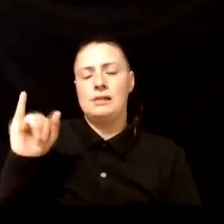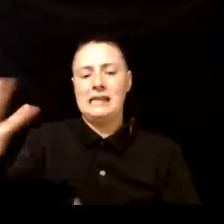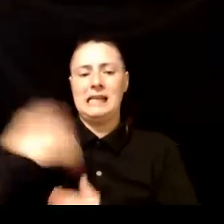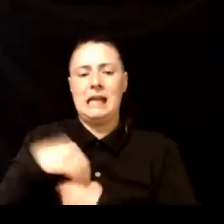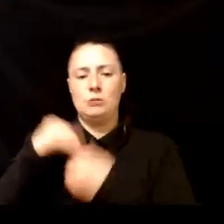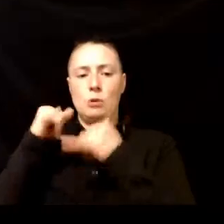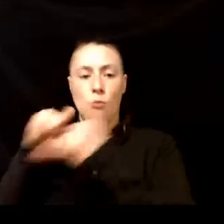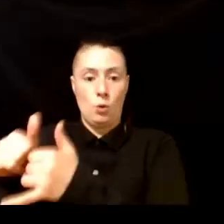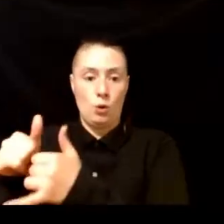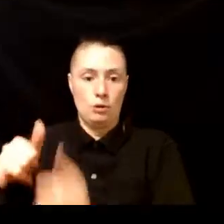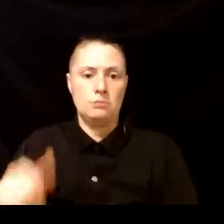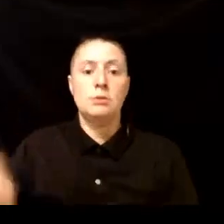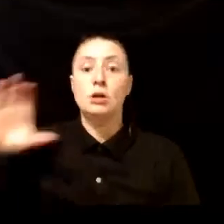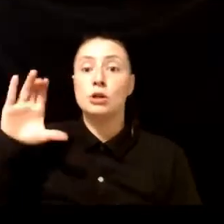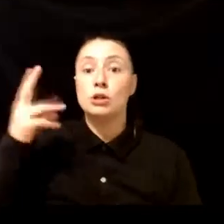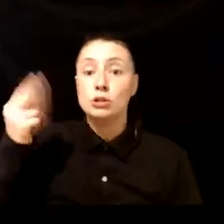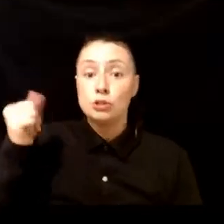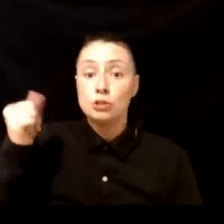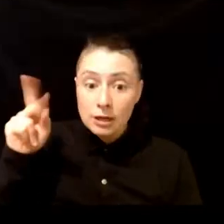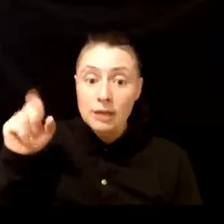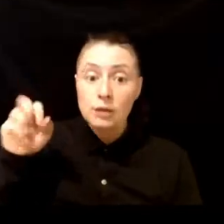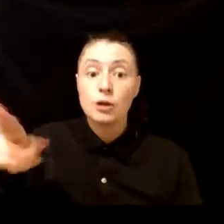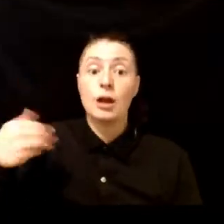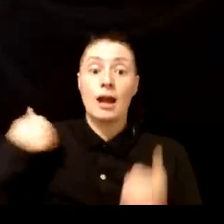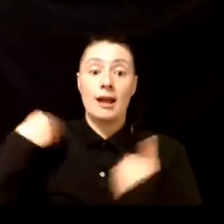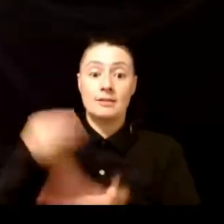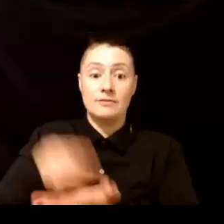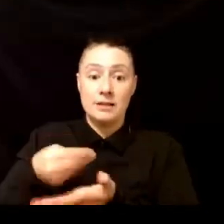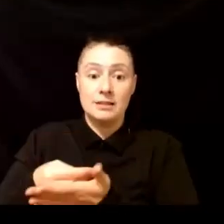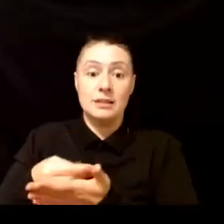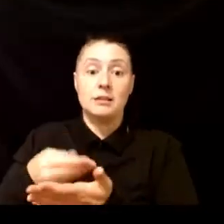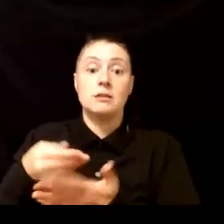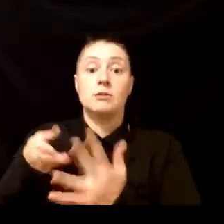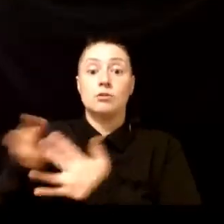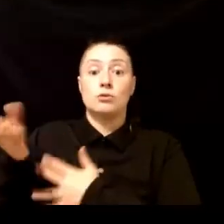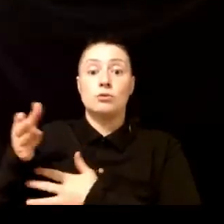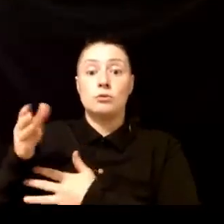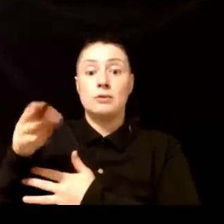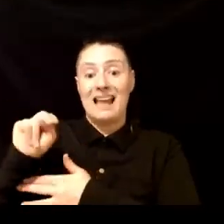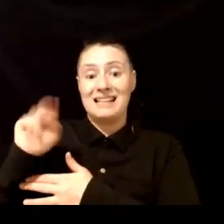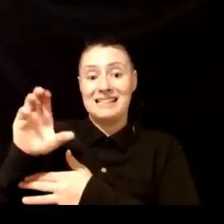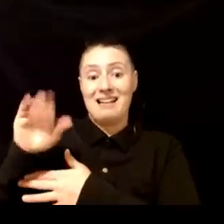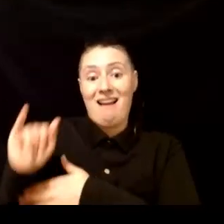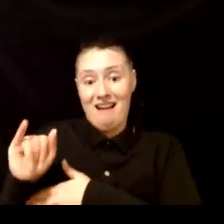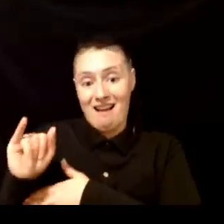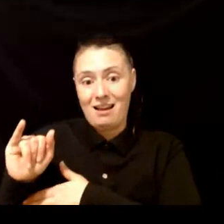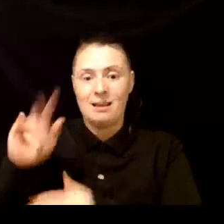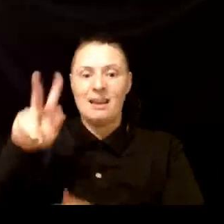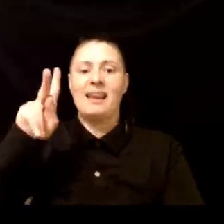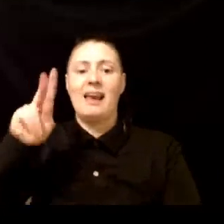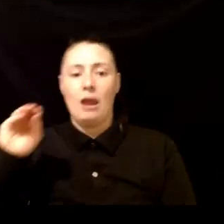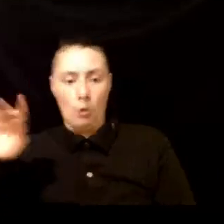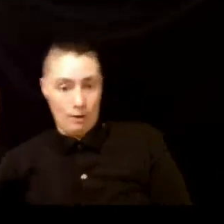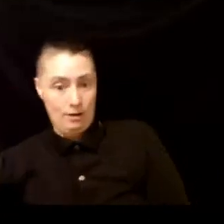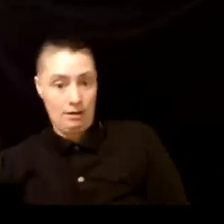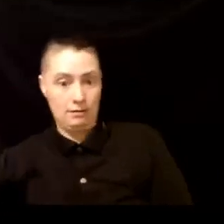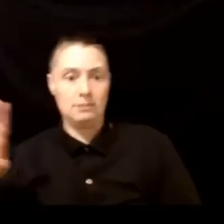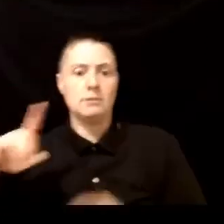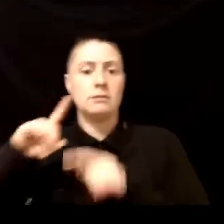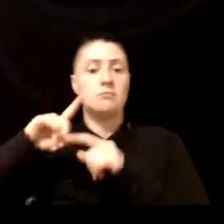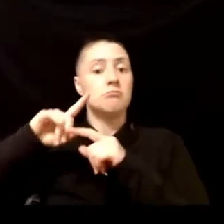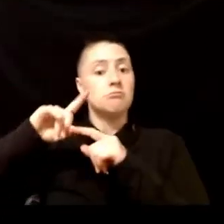NCI through KO8, but there are no conflicts of interest or commercial disclosures